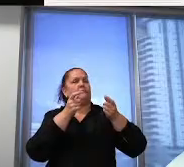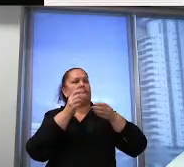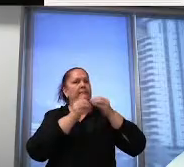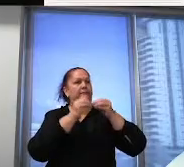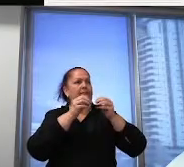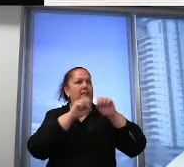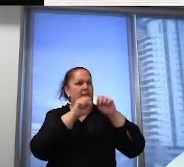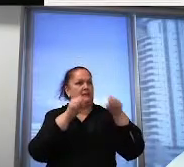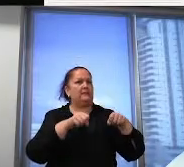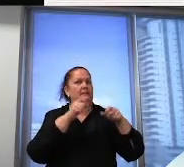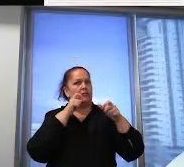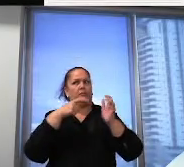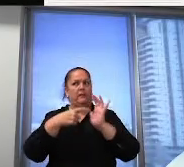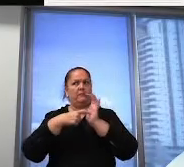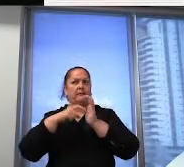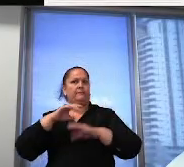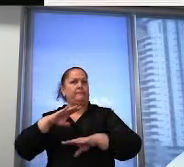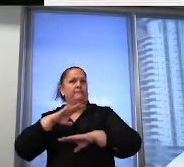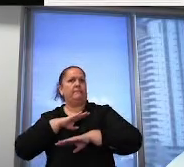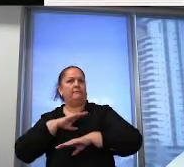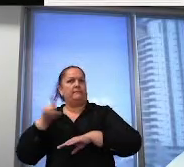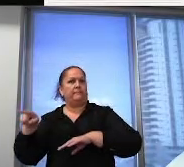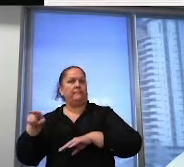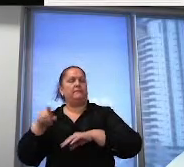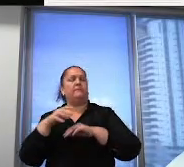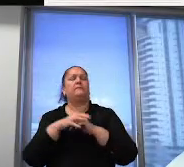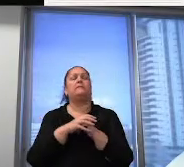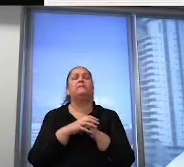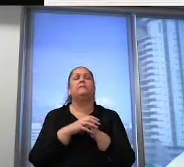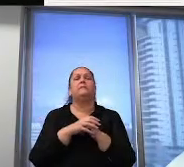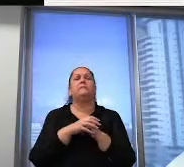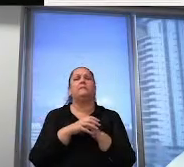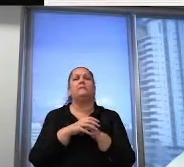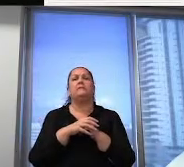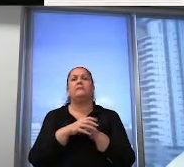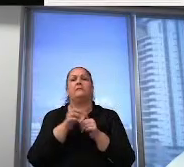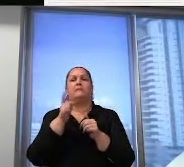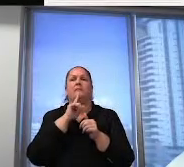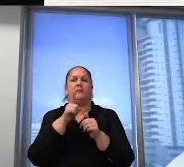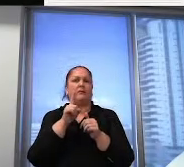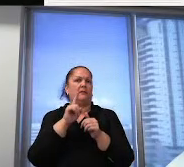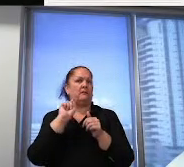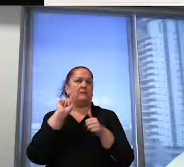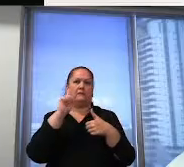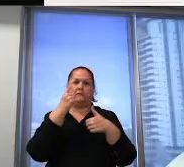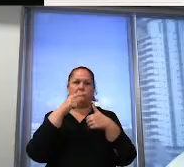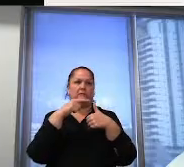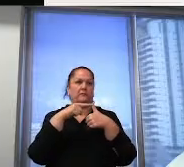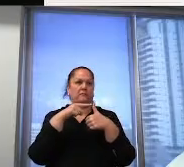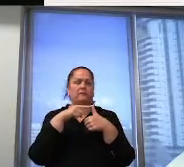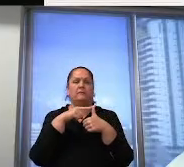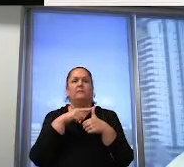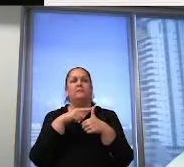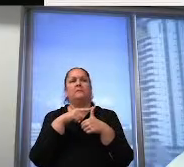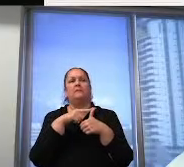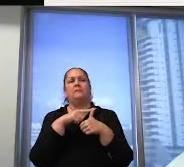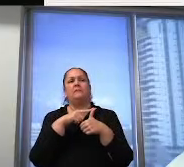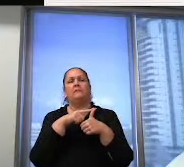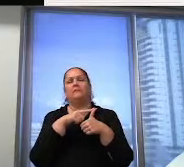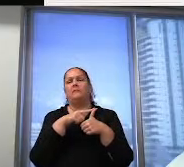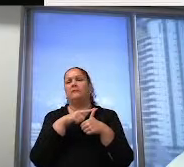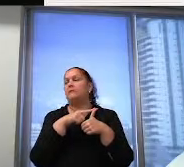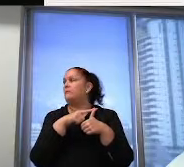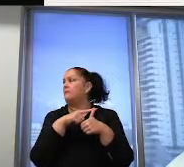state where we could meet the requirements of the OMA. So that was really the upfront.